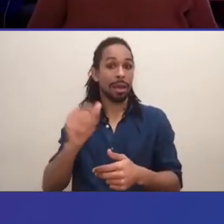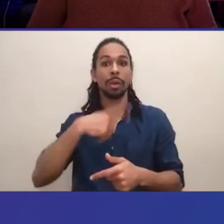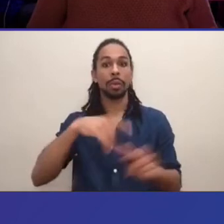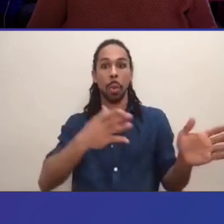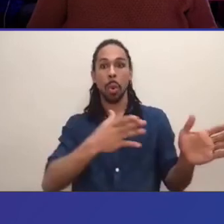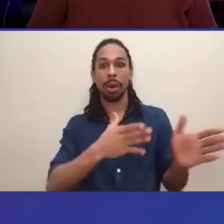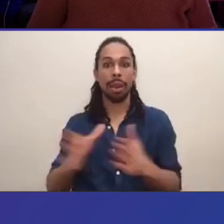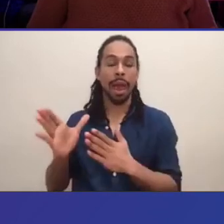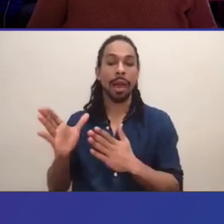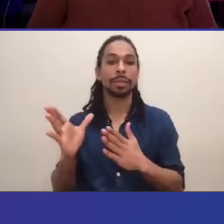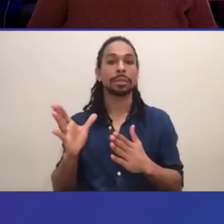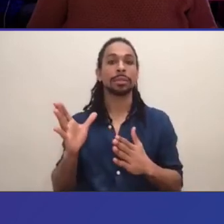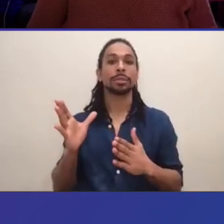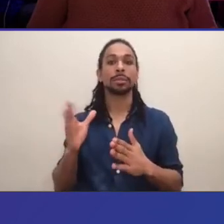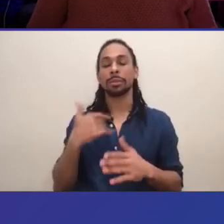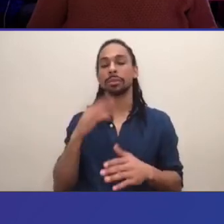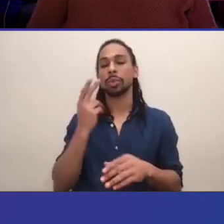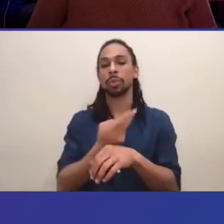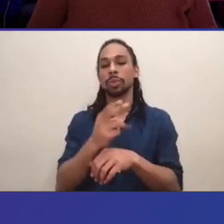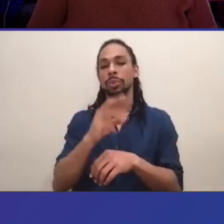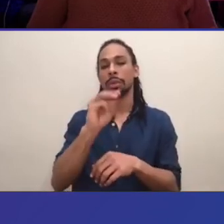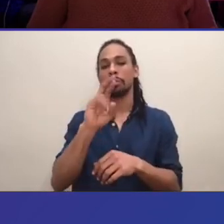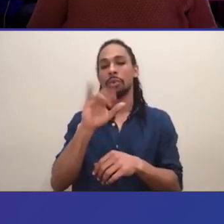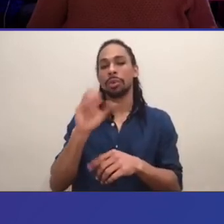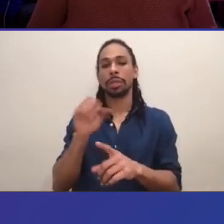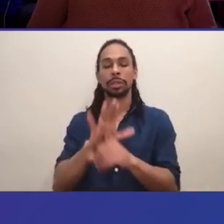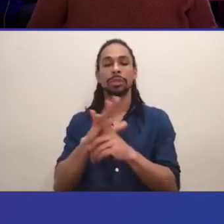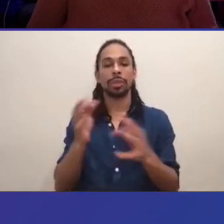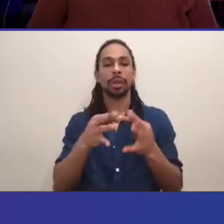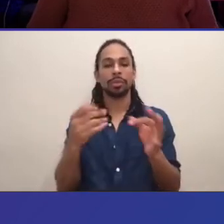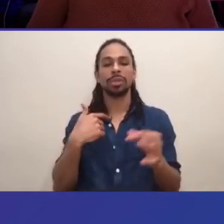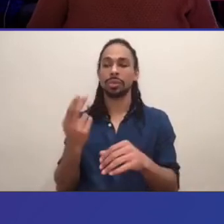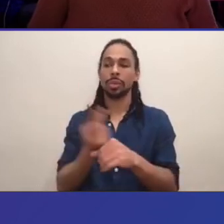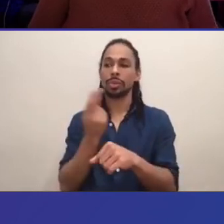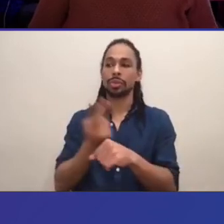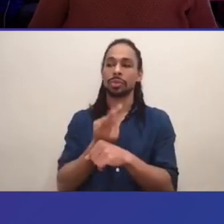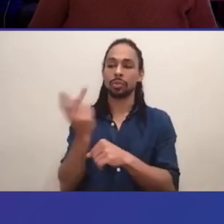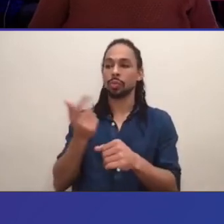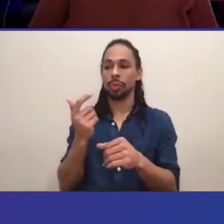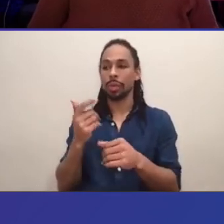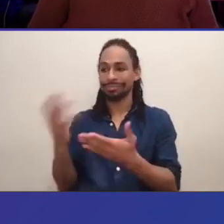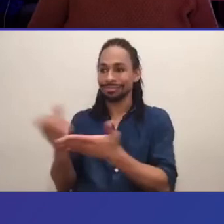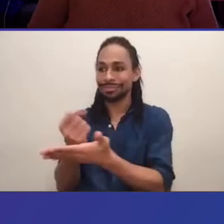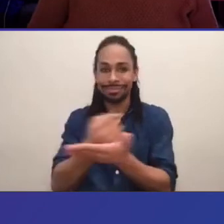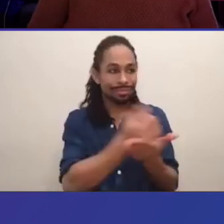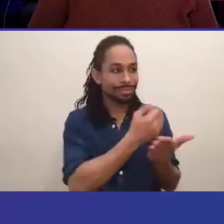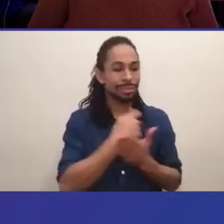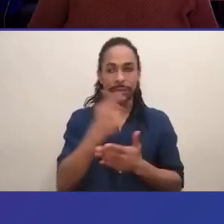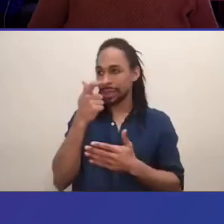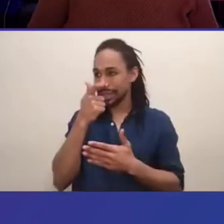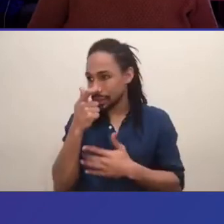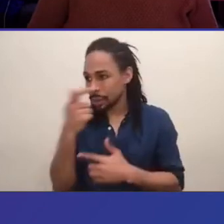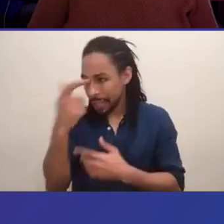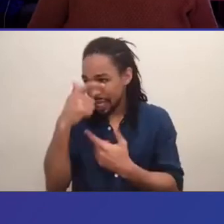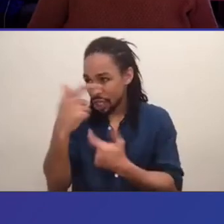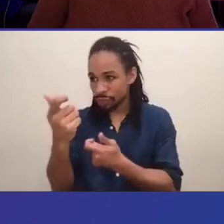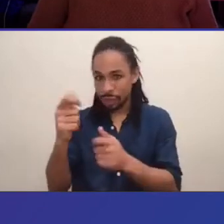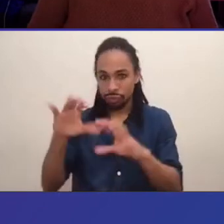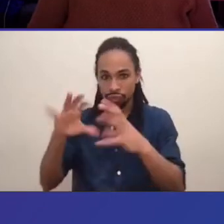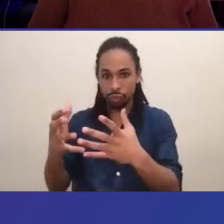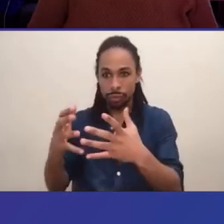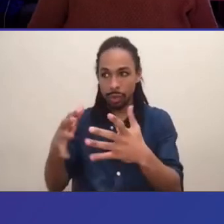organized, I'm gonna use Marz's language, infinity groups across the country to come together and send food, money, everything